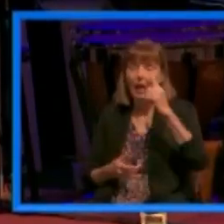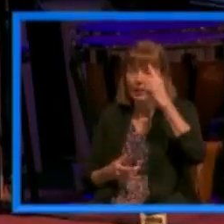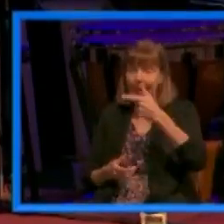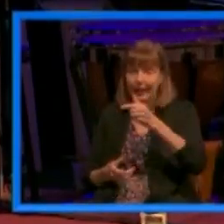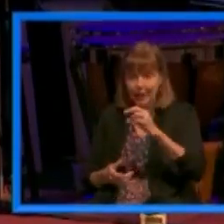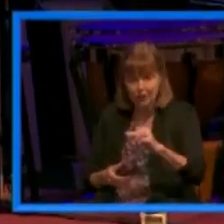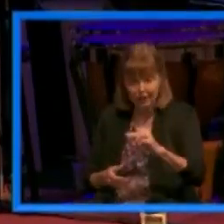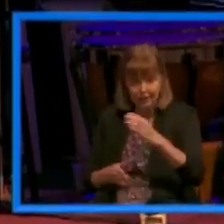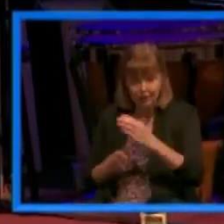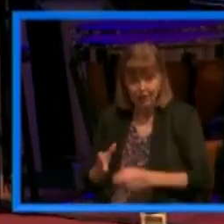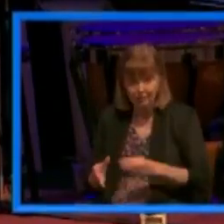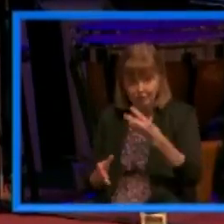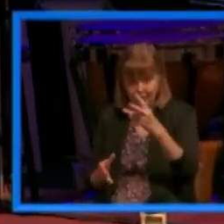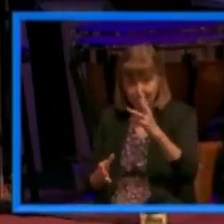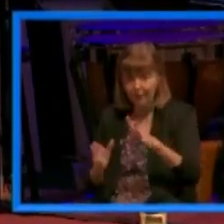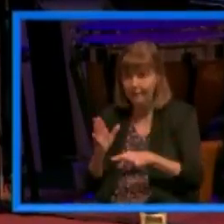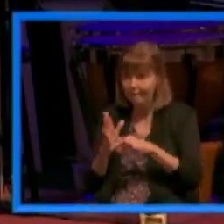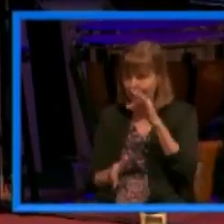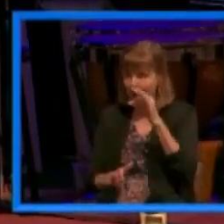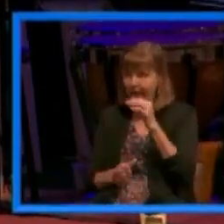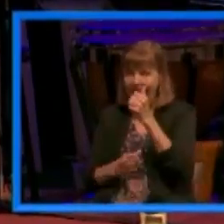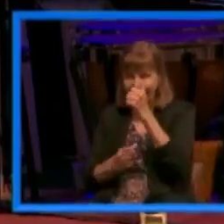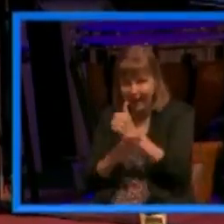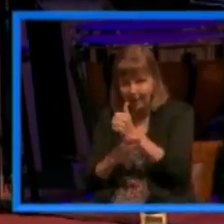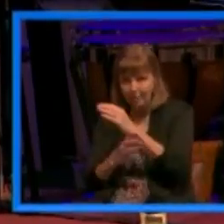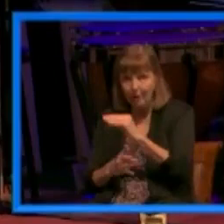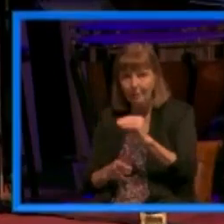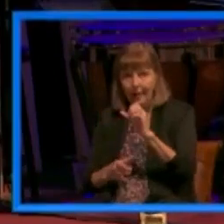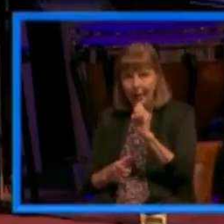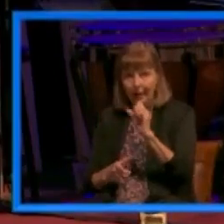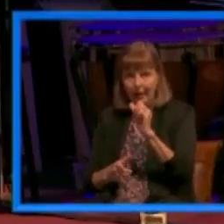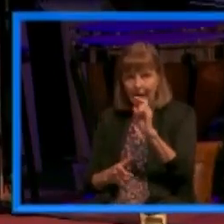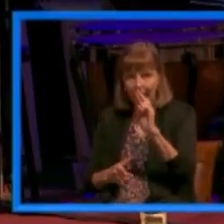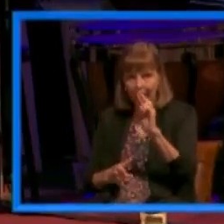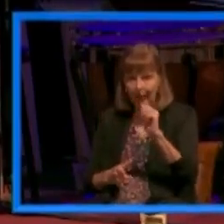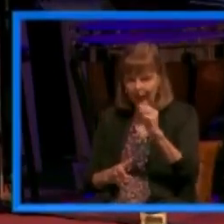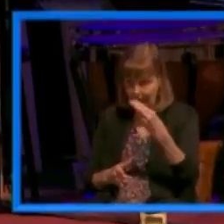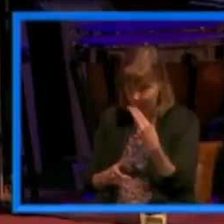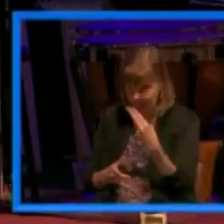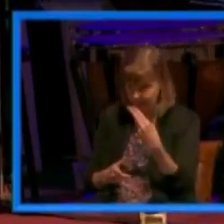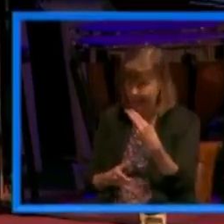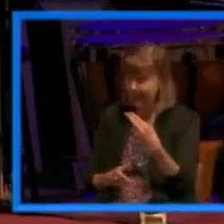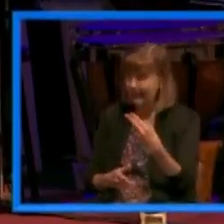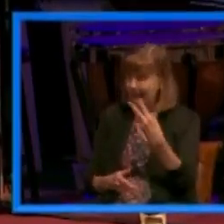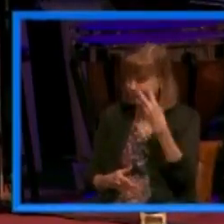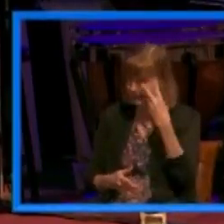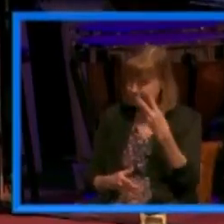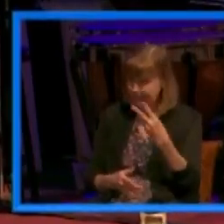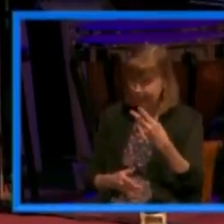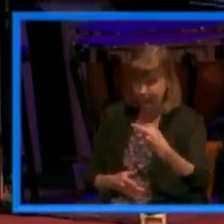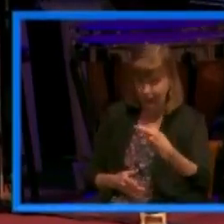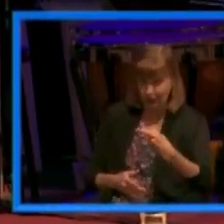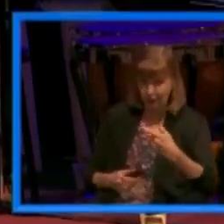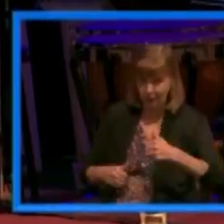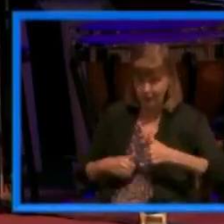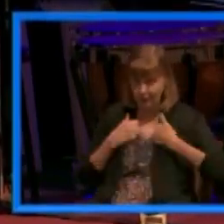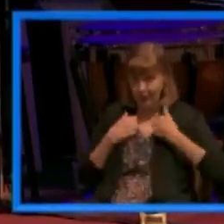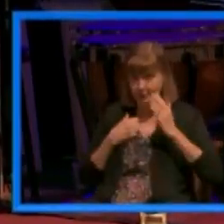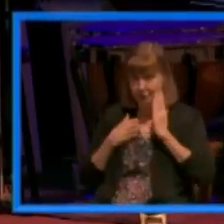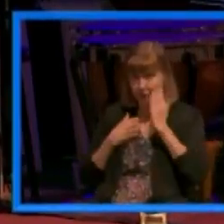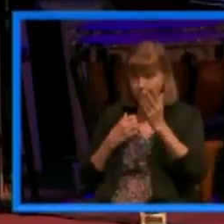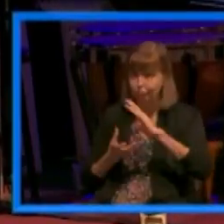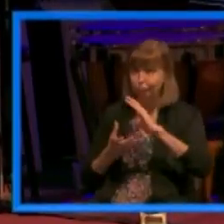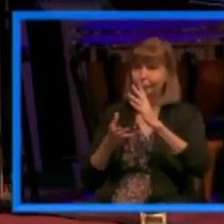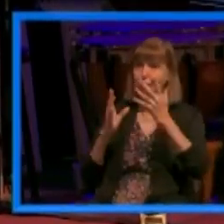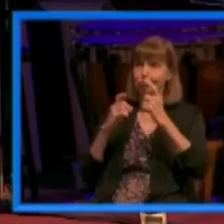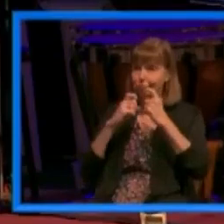find again the narrative of Abraham and Sarah. We will see that their life once again will fall into sin. They will fall into turmoil. And